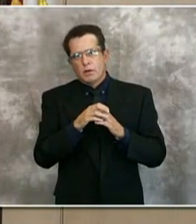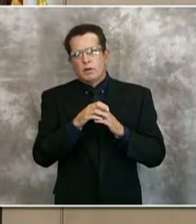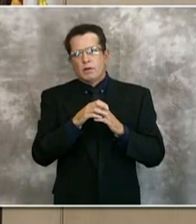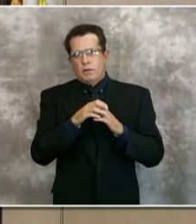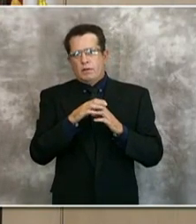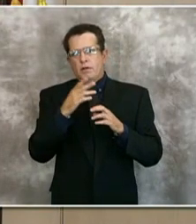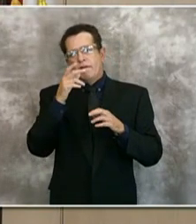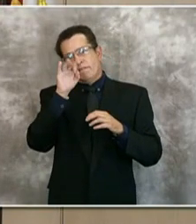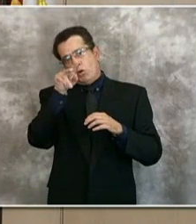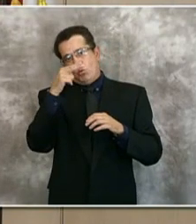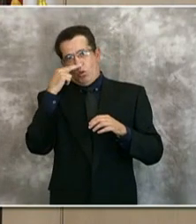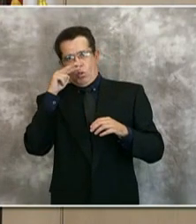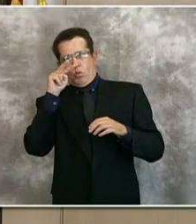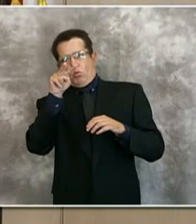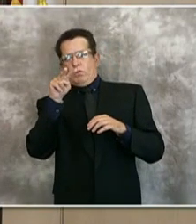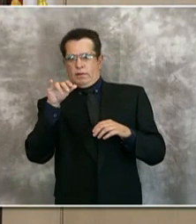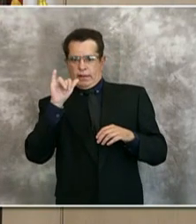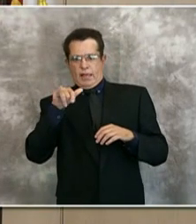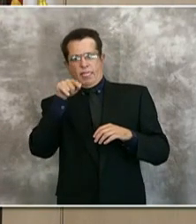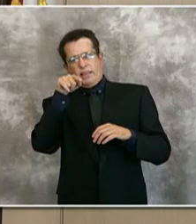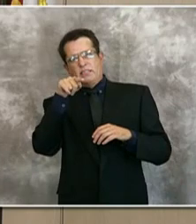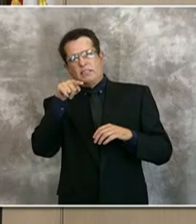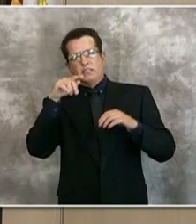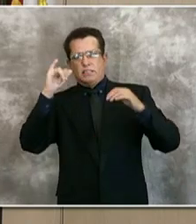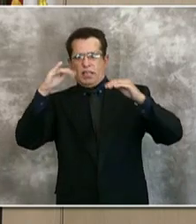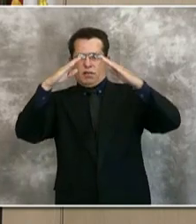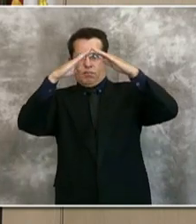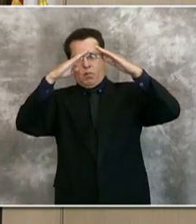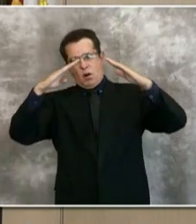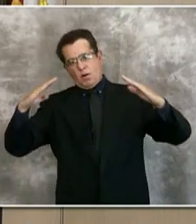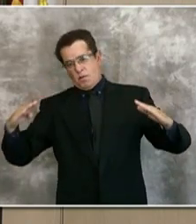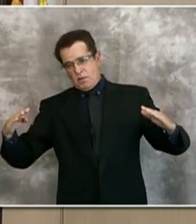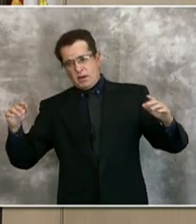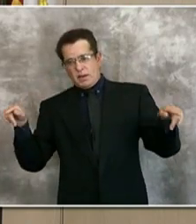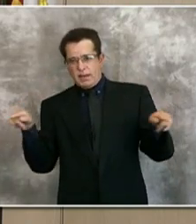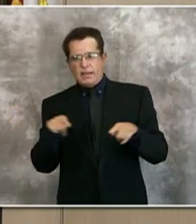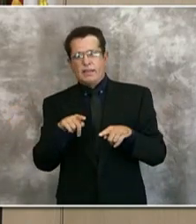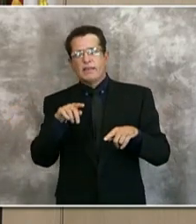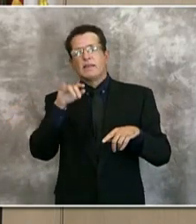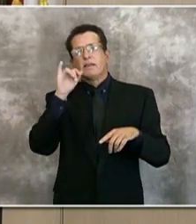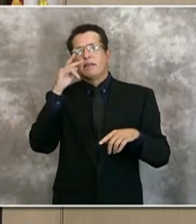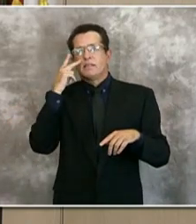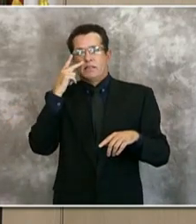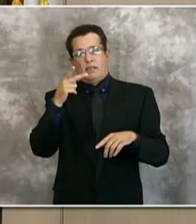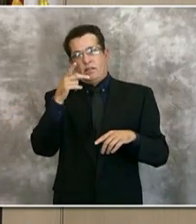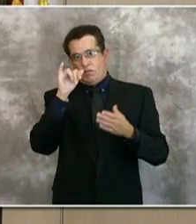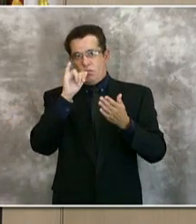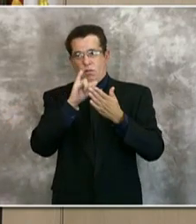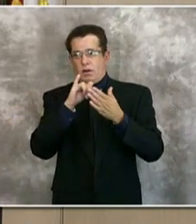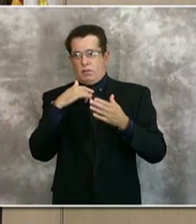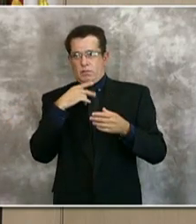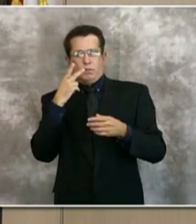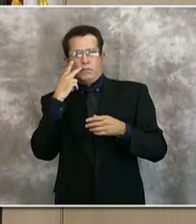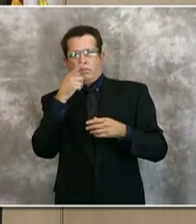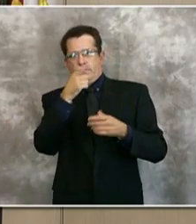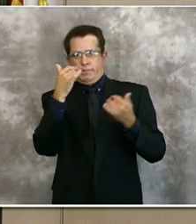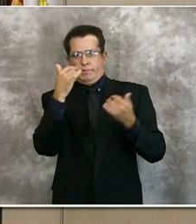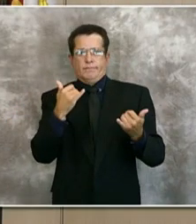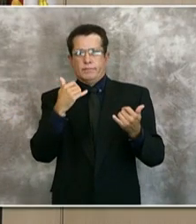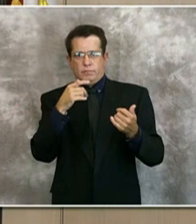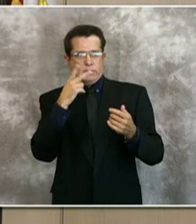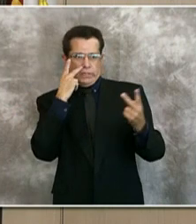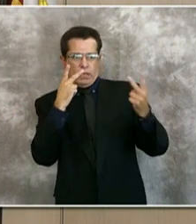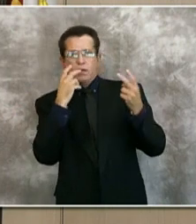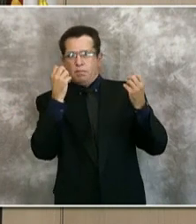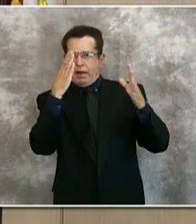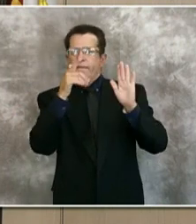like an iceberg, what we have been dealing with for the very egregious cases, you're absolutely right, we have been dealing with those. But